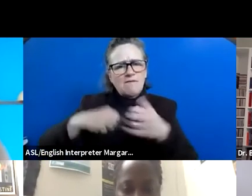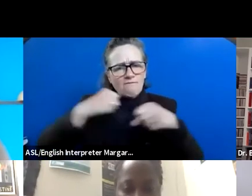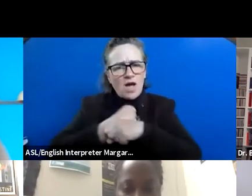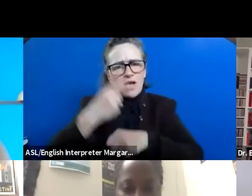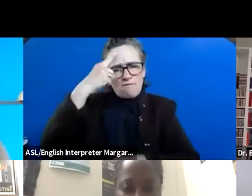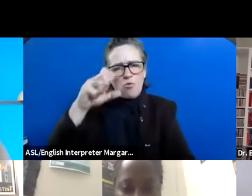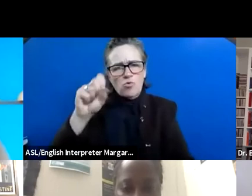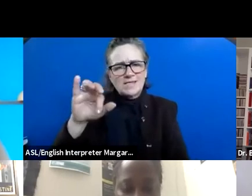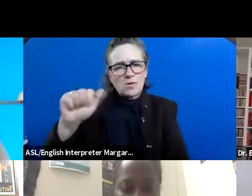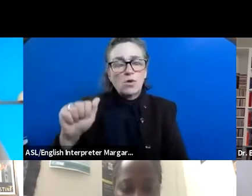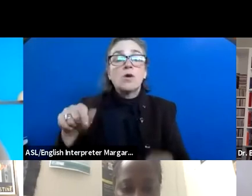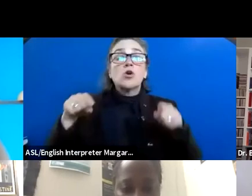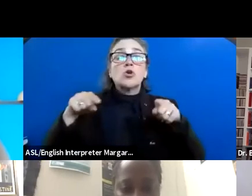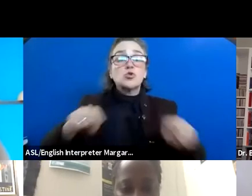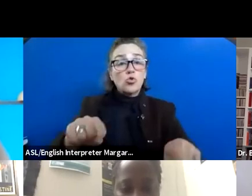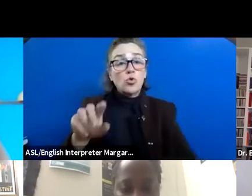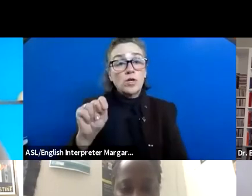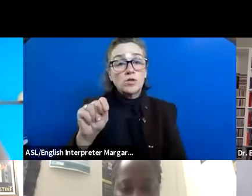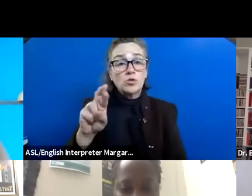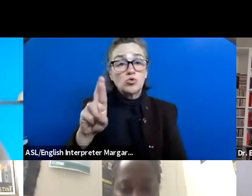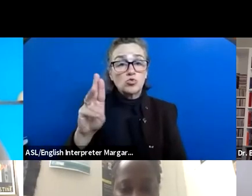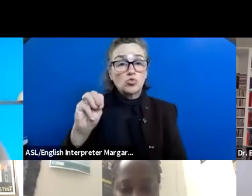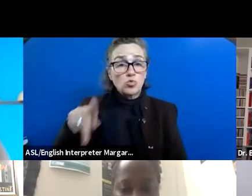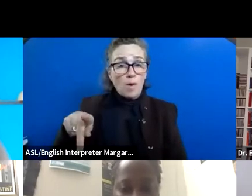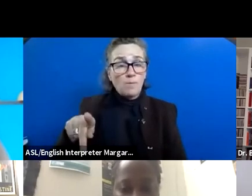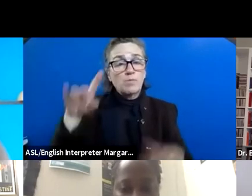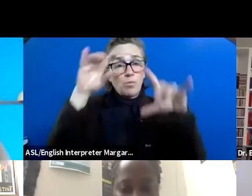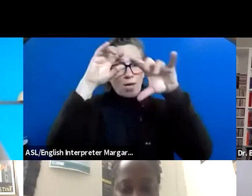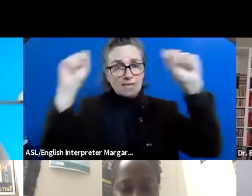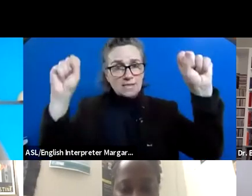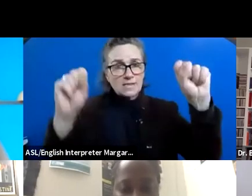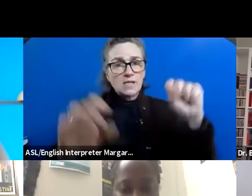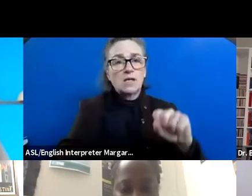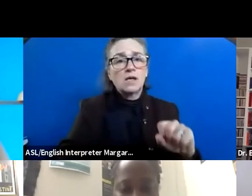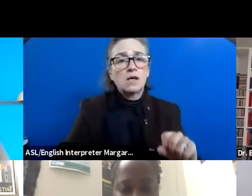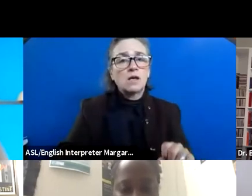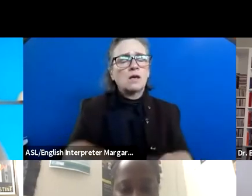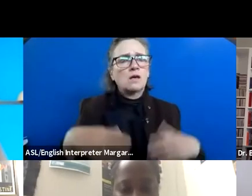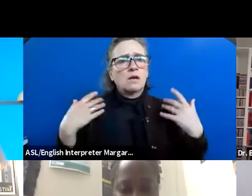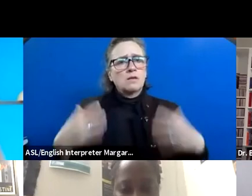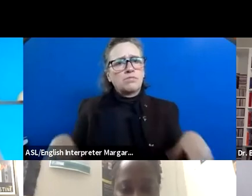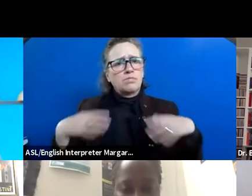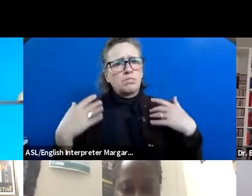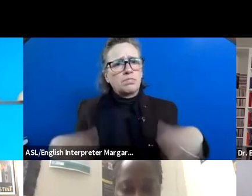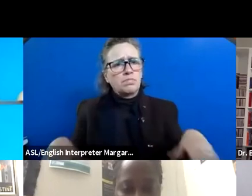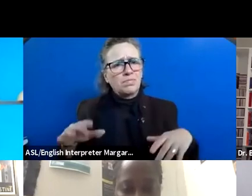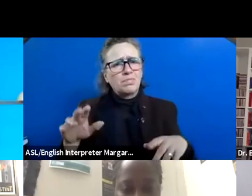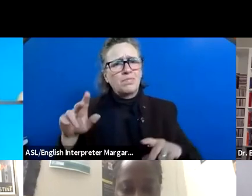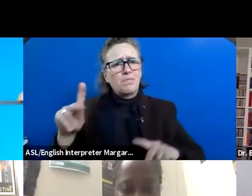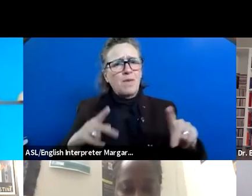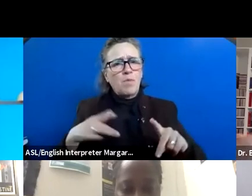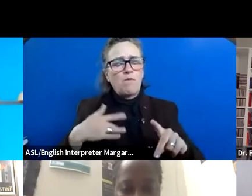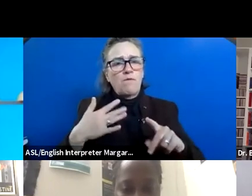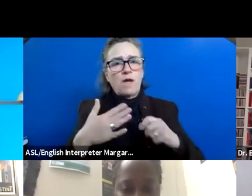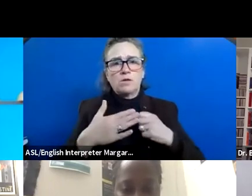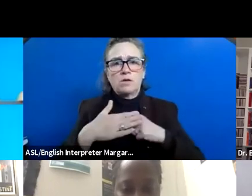and also the real threat of a kind of proto-fascist regime here that people failed to